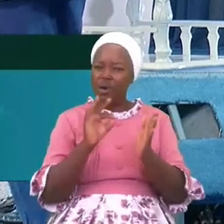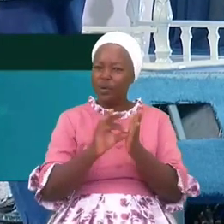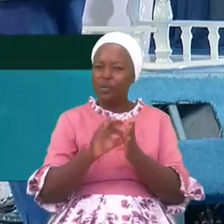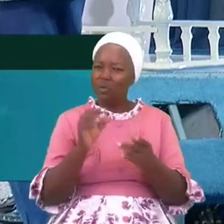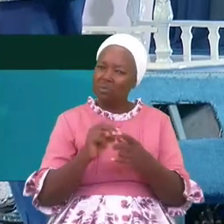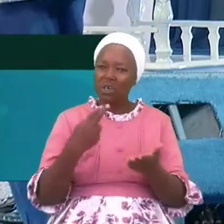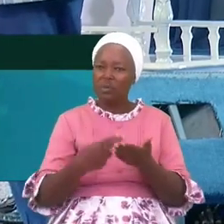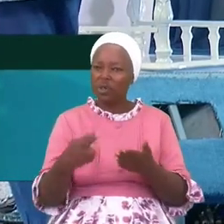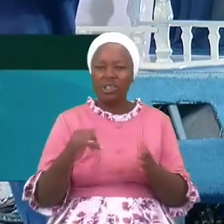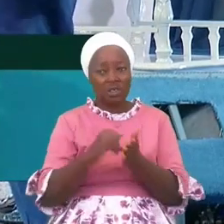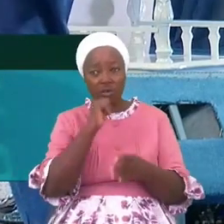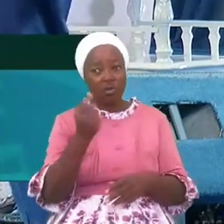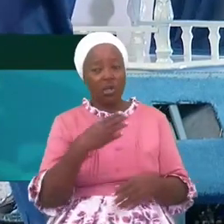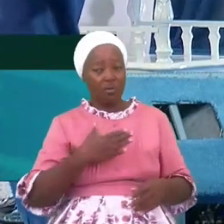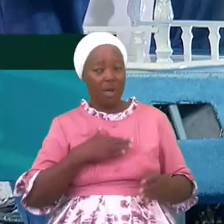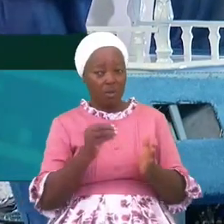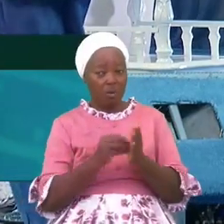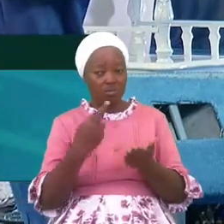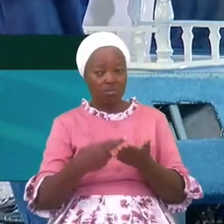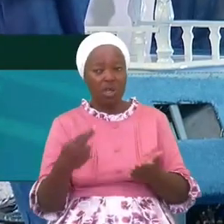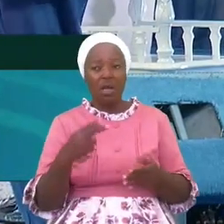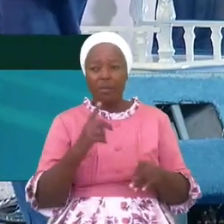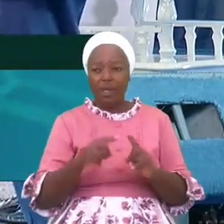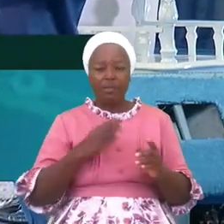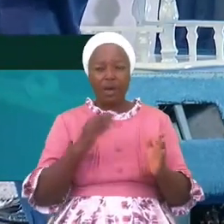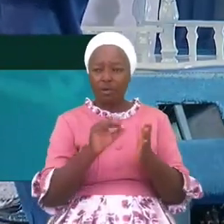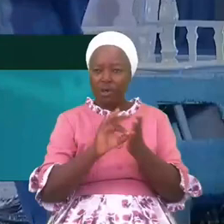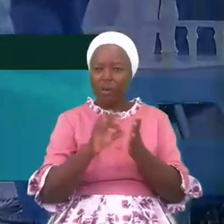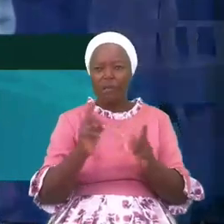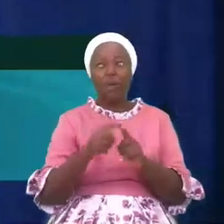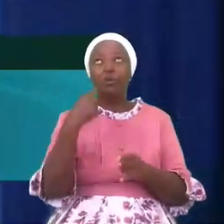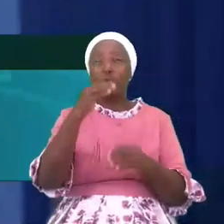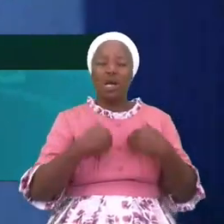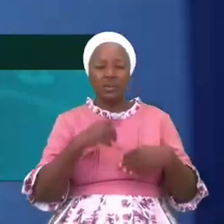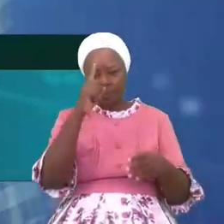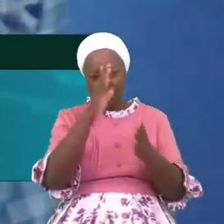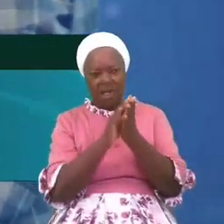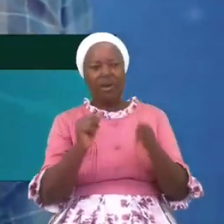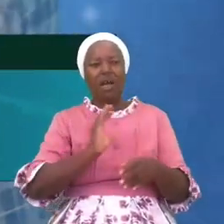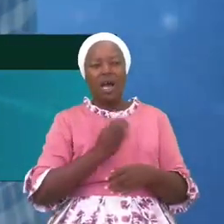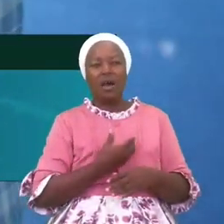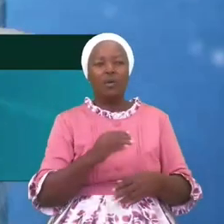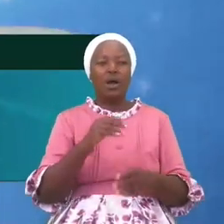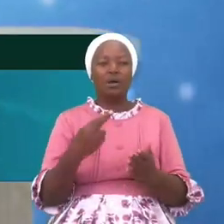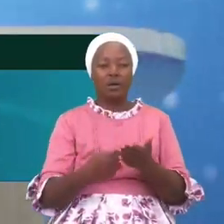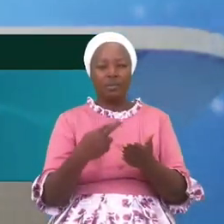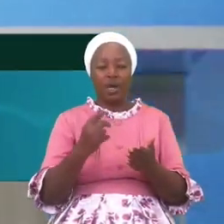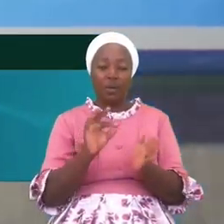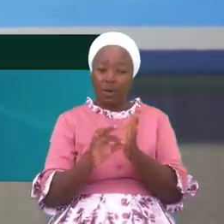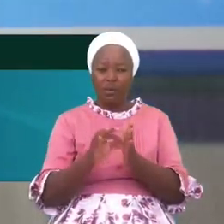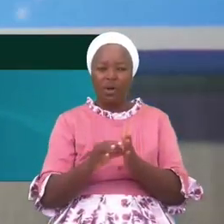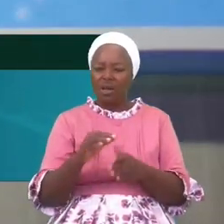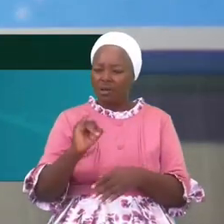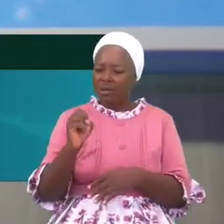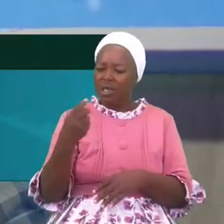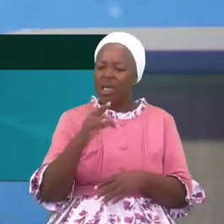who has believed our report? Isaiah, what do you mean? Moses came to the people and he